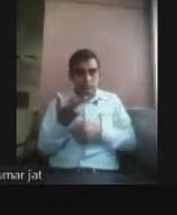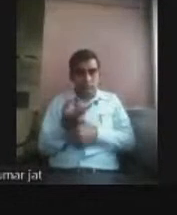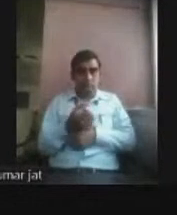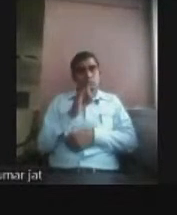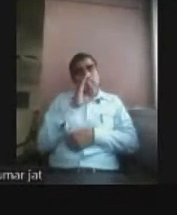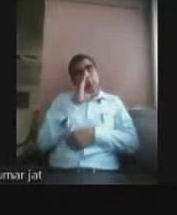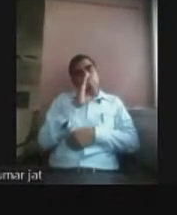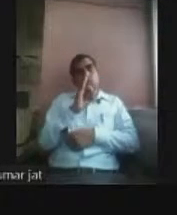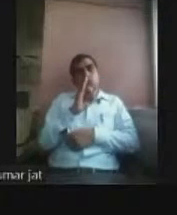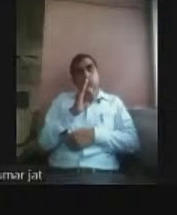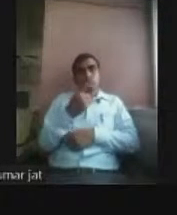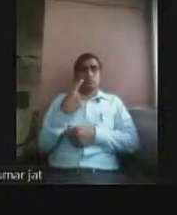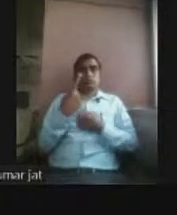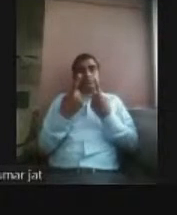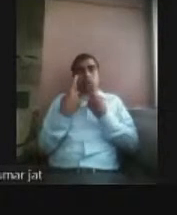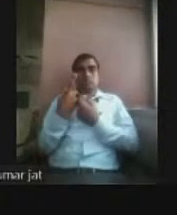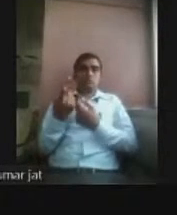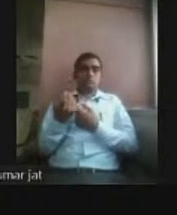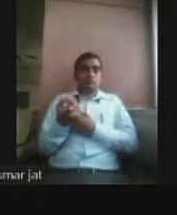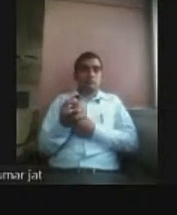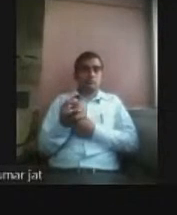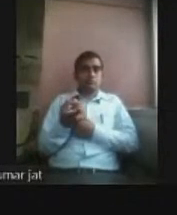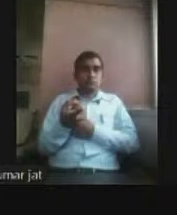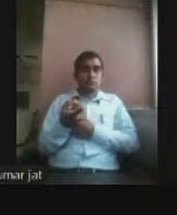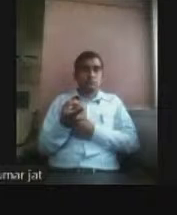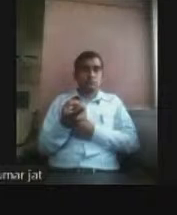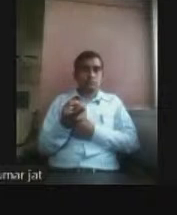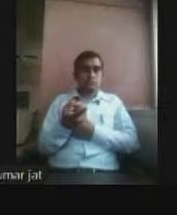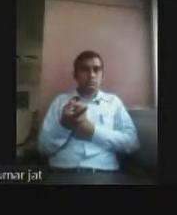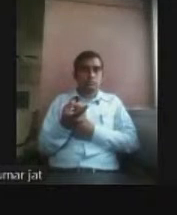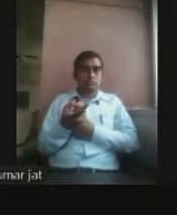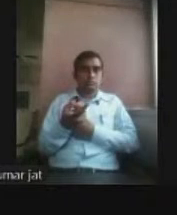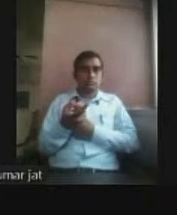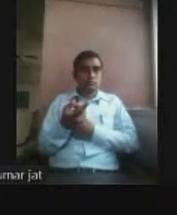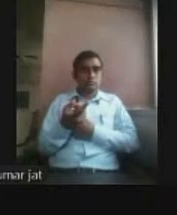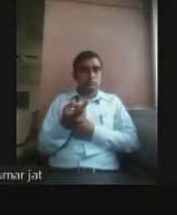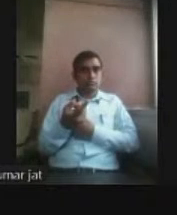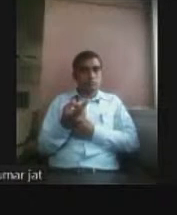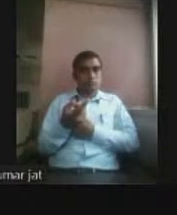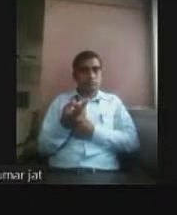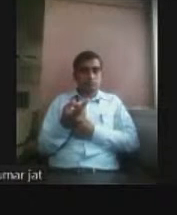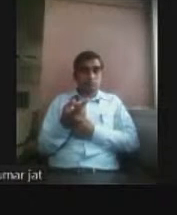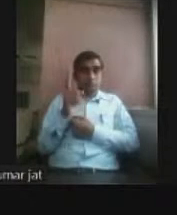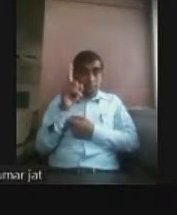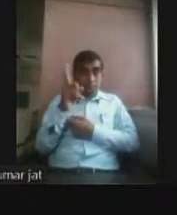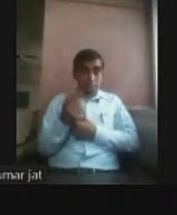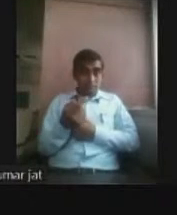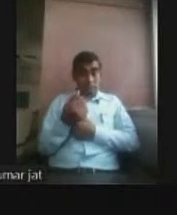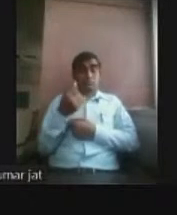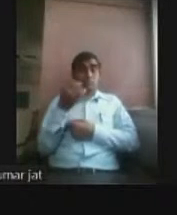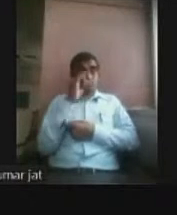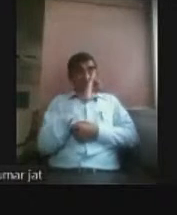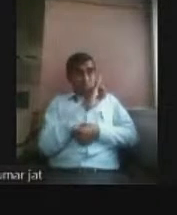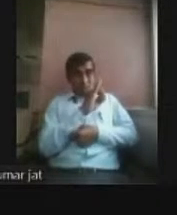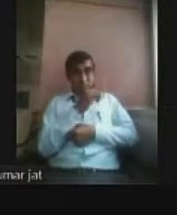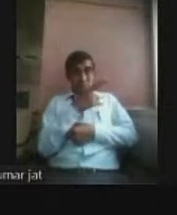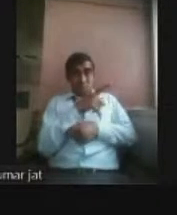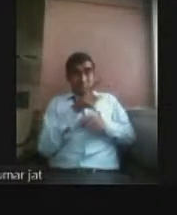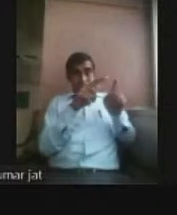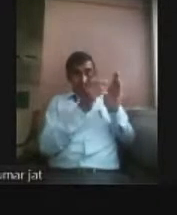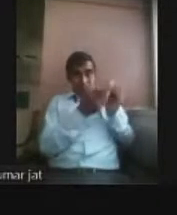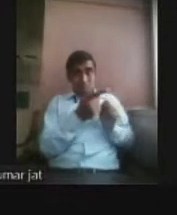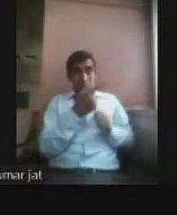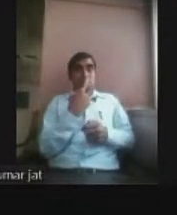to provide toilet to everybody, and this year the need could be different. The toilet also needs water, say